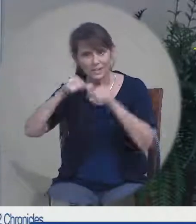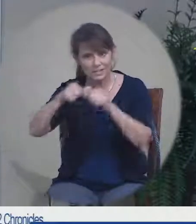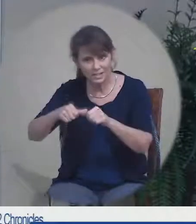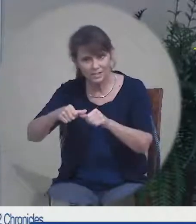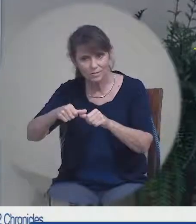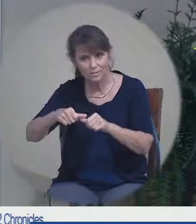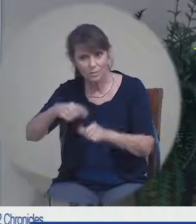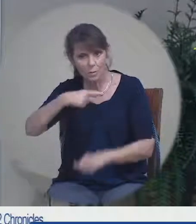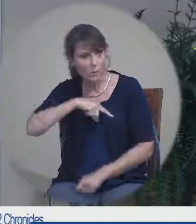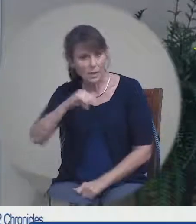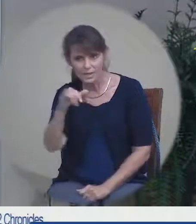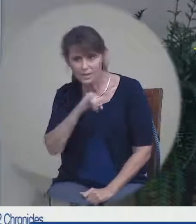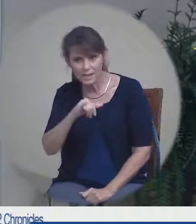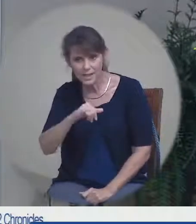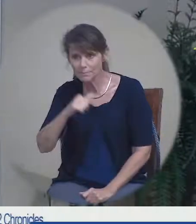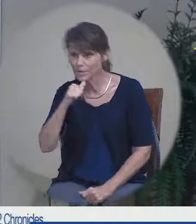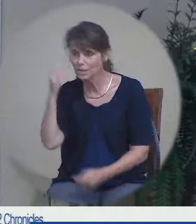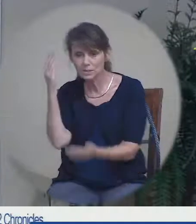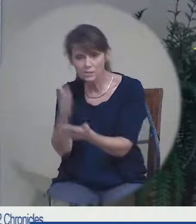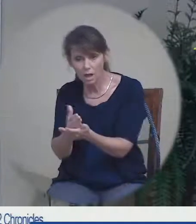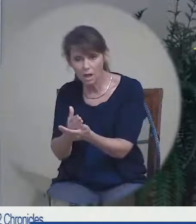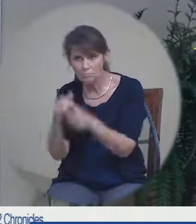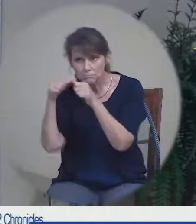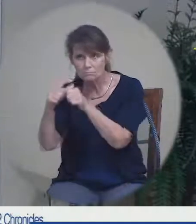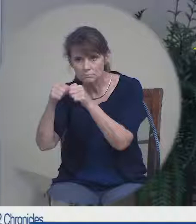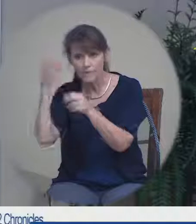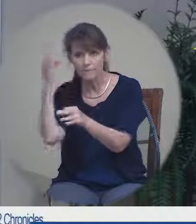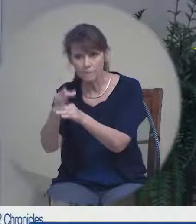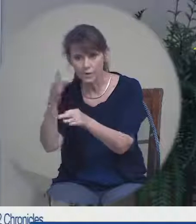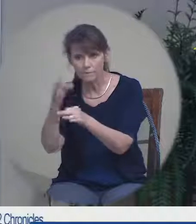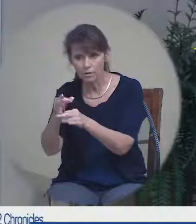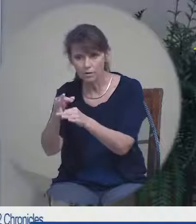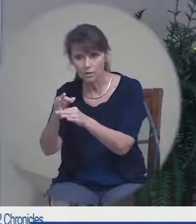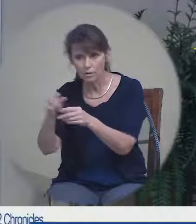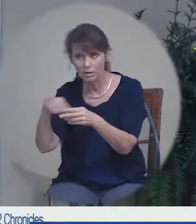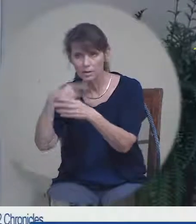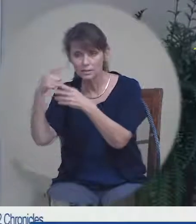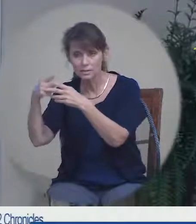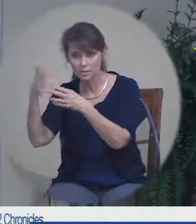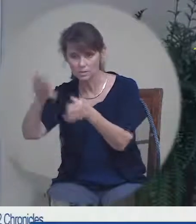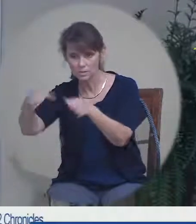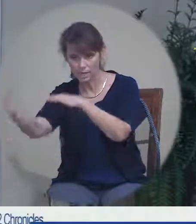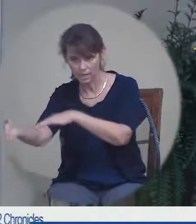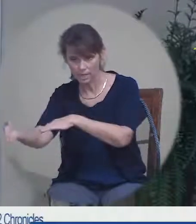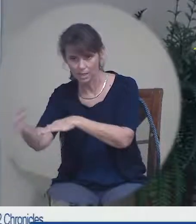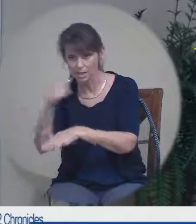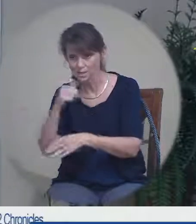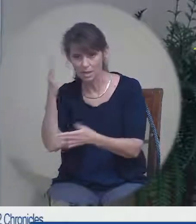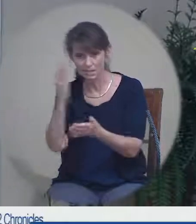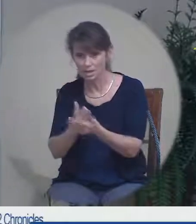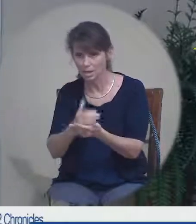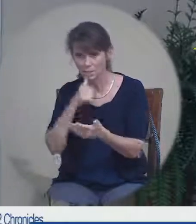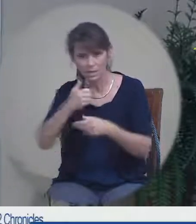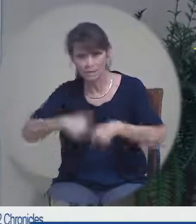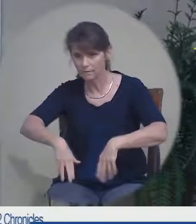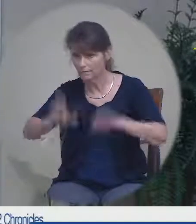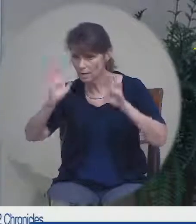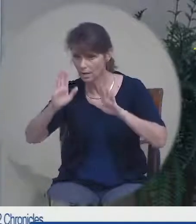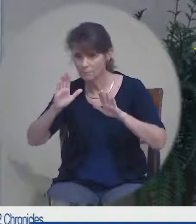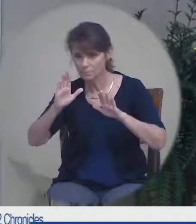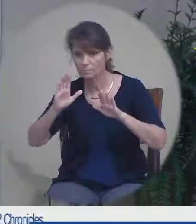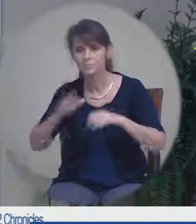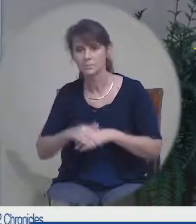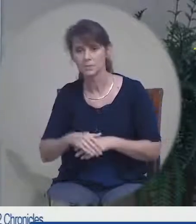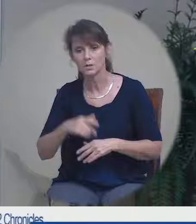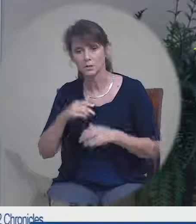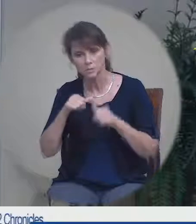stop shooting. Be ye faithful even until death. You've not resisted to the point of shedding of blood in your efforts against sin. On and on. We